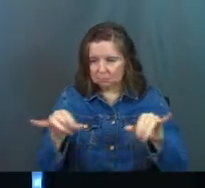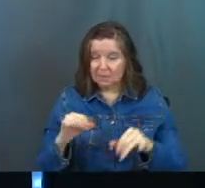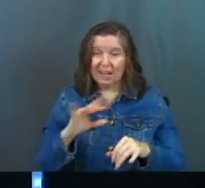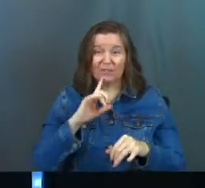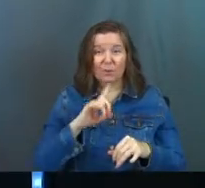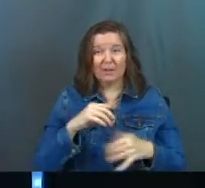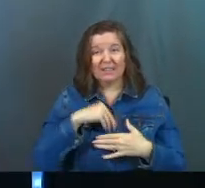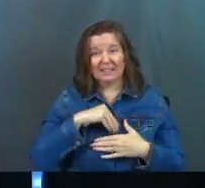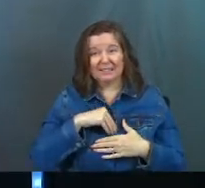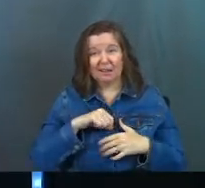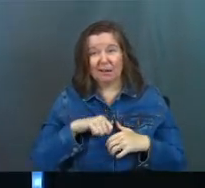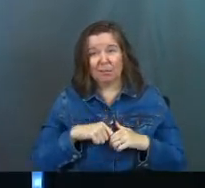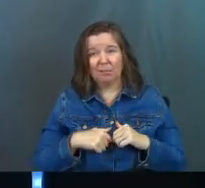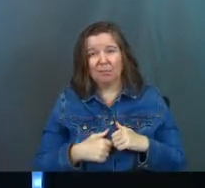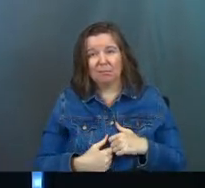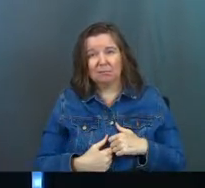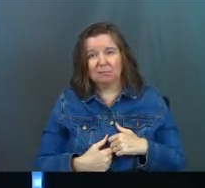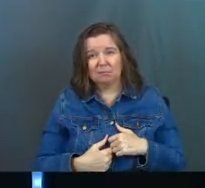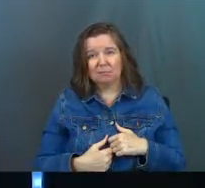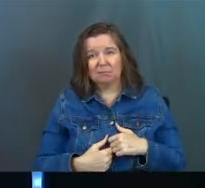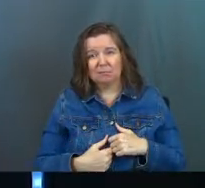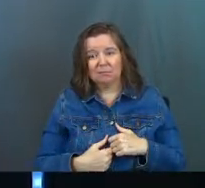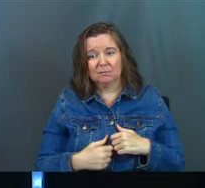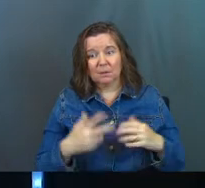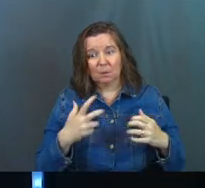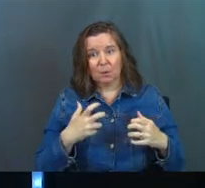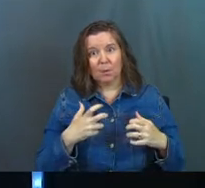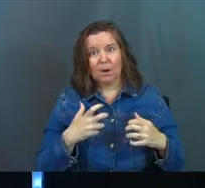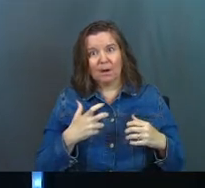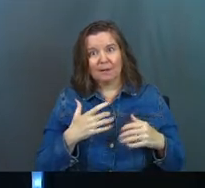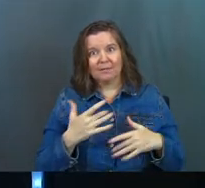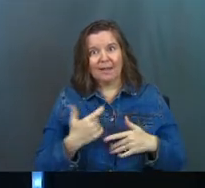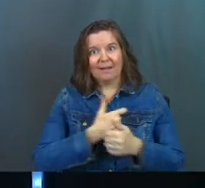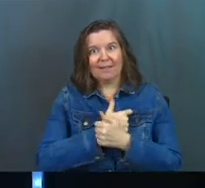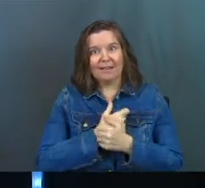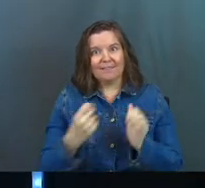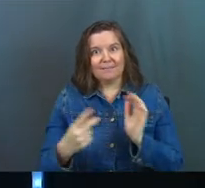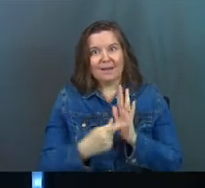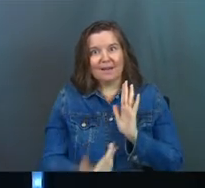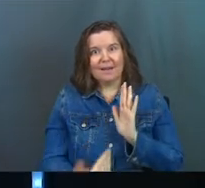we're brokenhearted down deep on the inside that we've let it go.